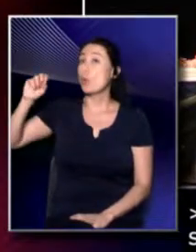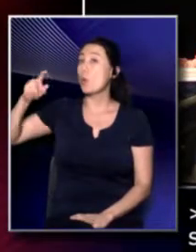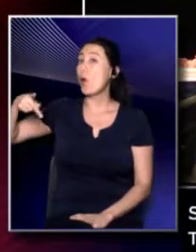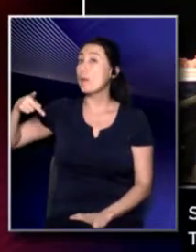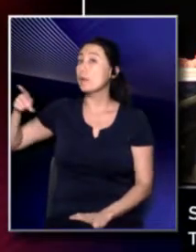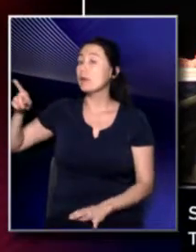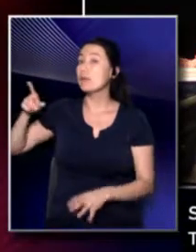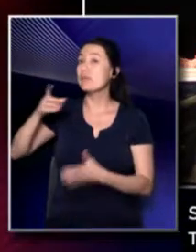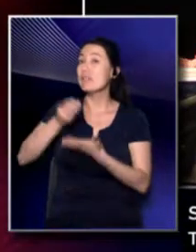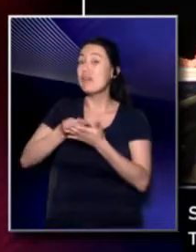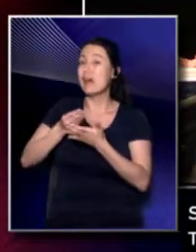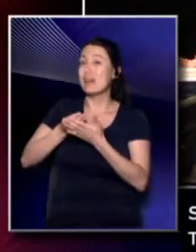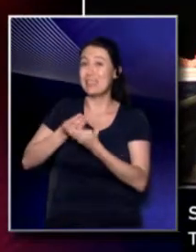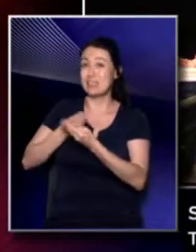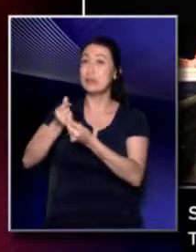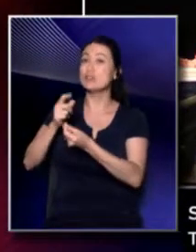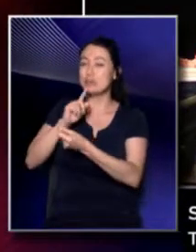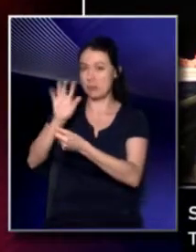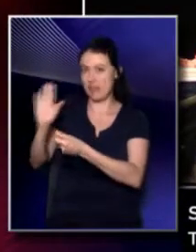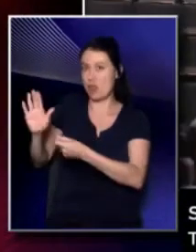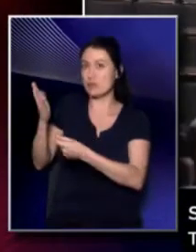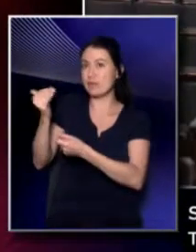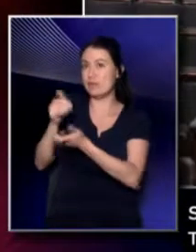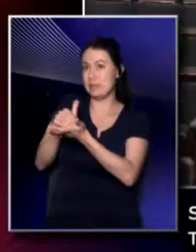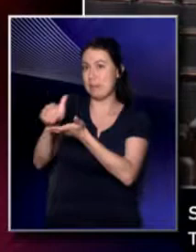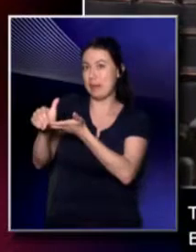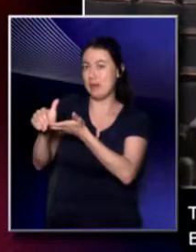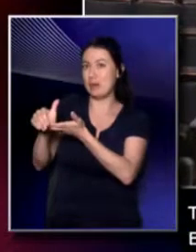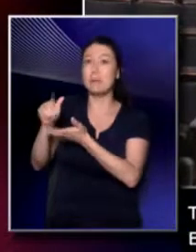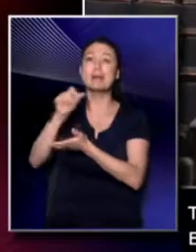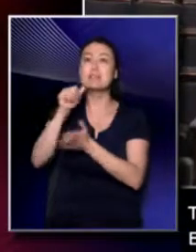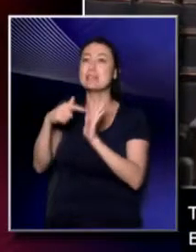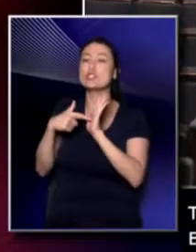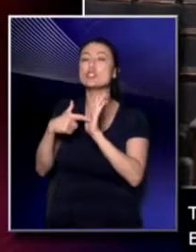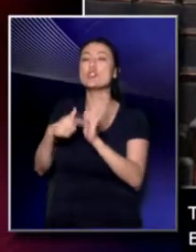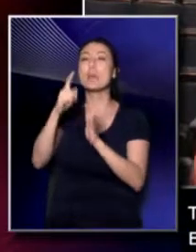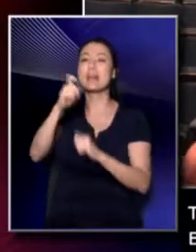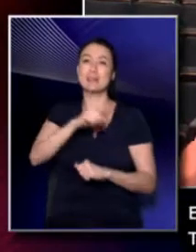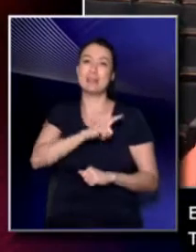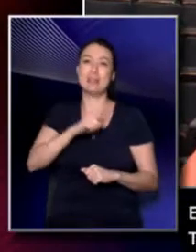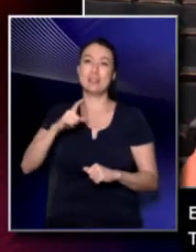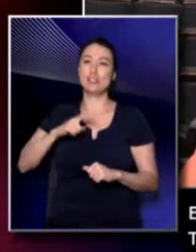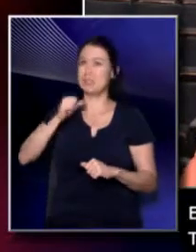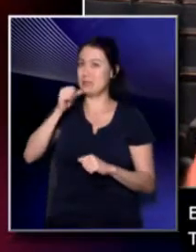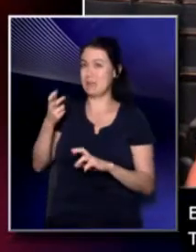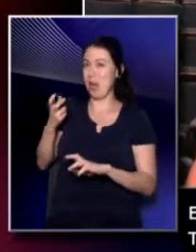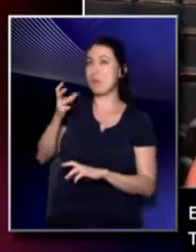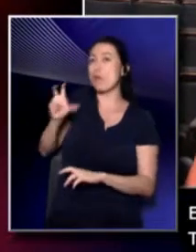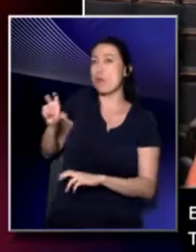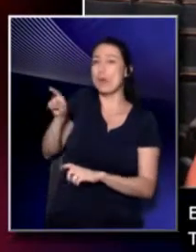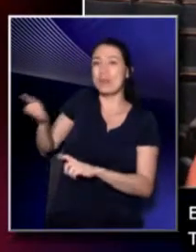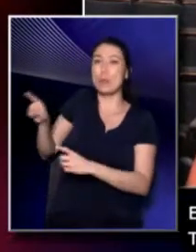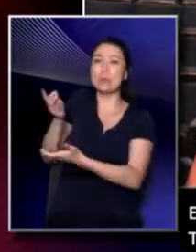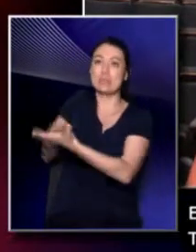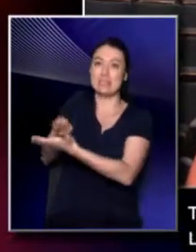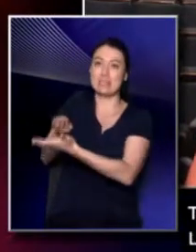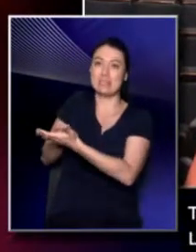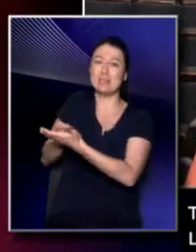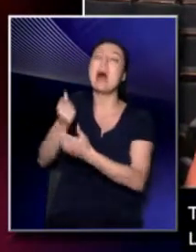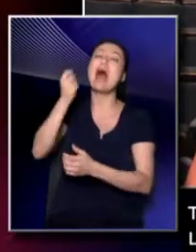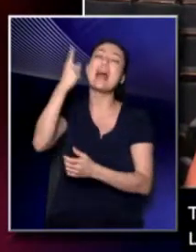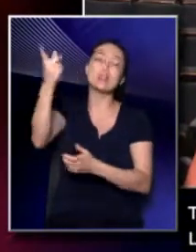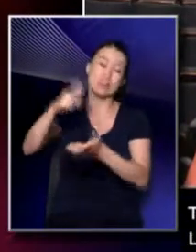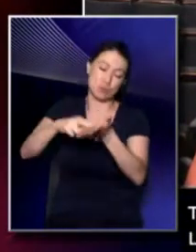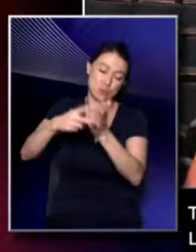expenditures are 15 million, but they're not shown because the legislature doesn't appropriate those expenditures. I understand what you're